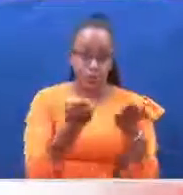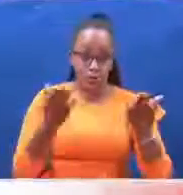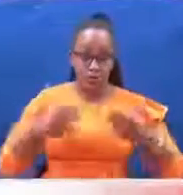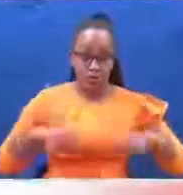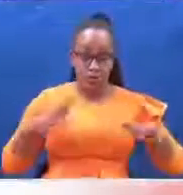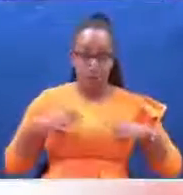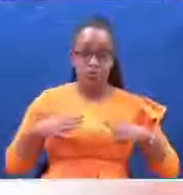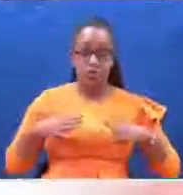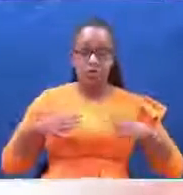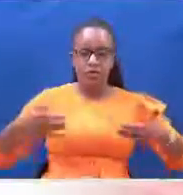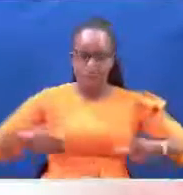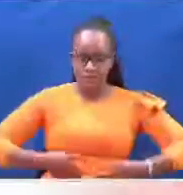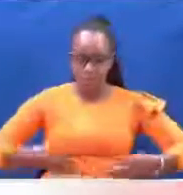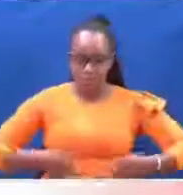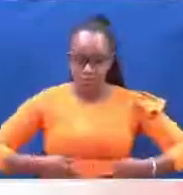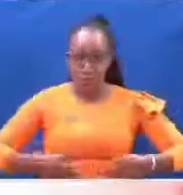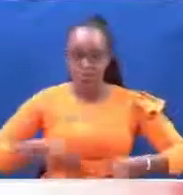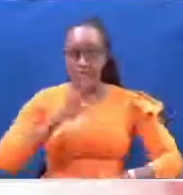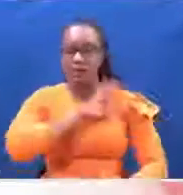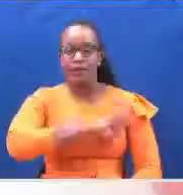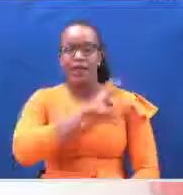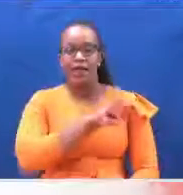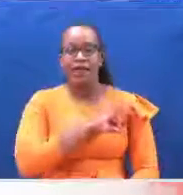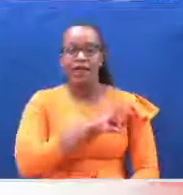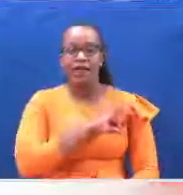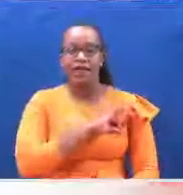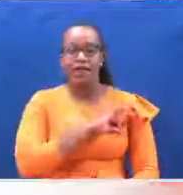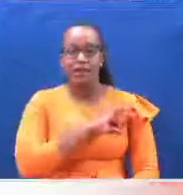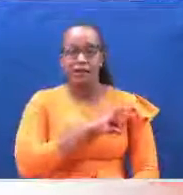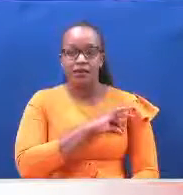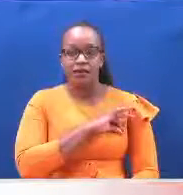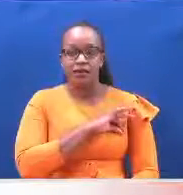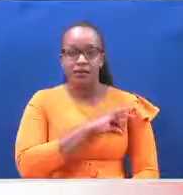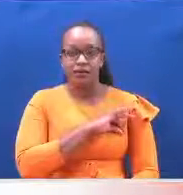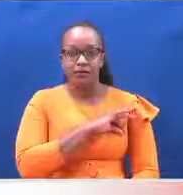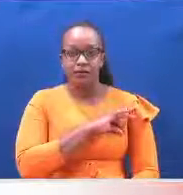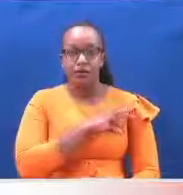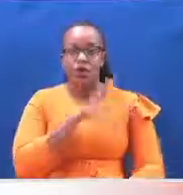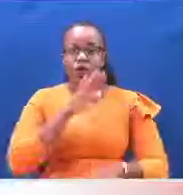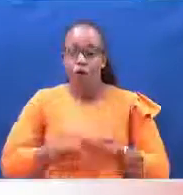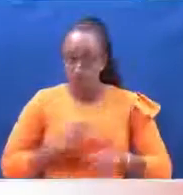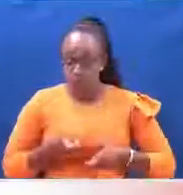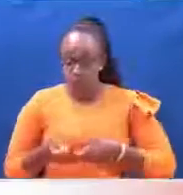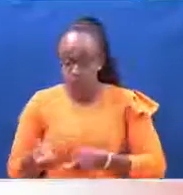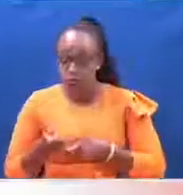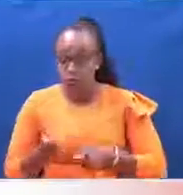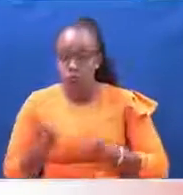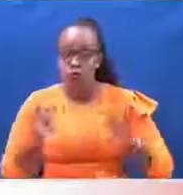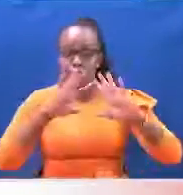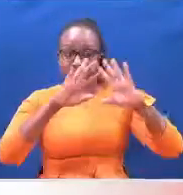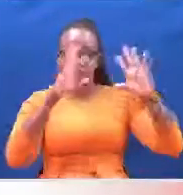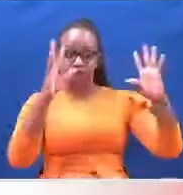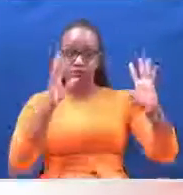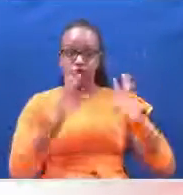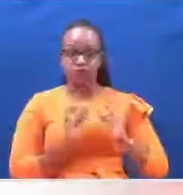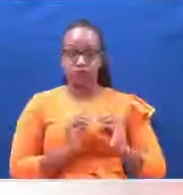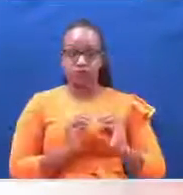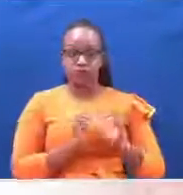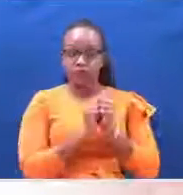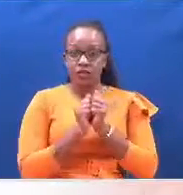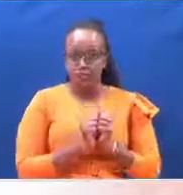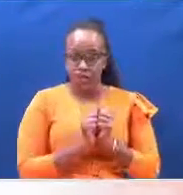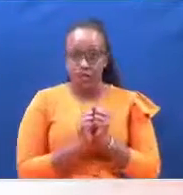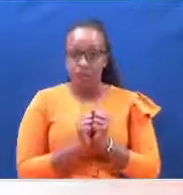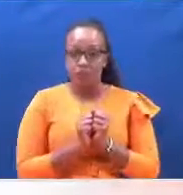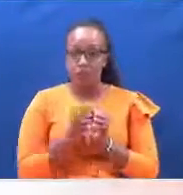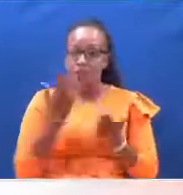means for the youth to earn a living. 500 pool bases come together, they give us 3 players each, those are 1500